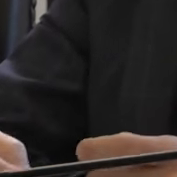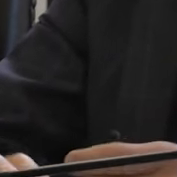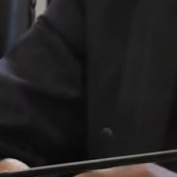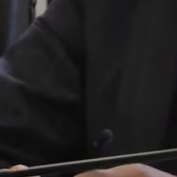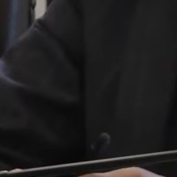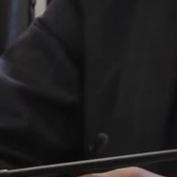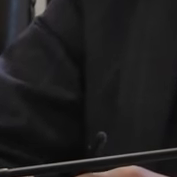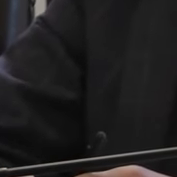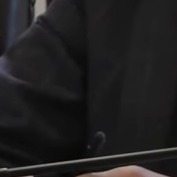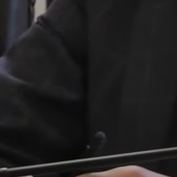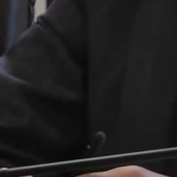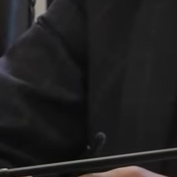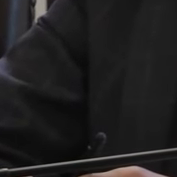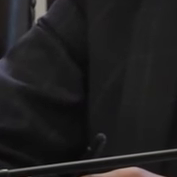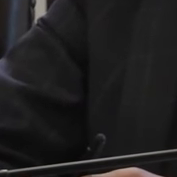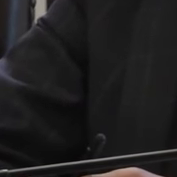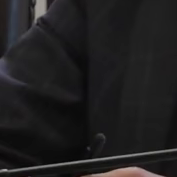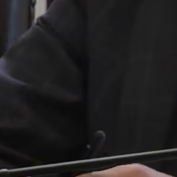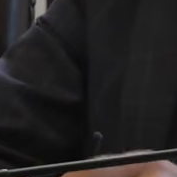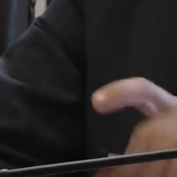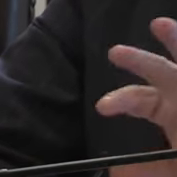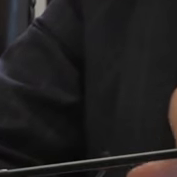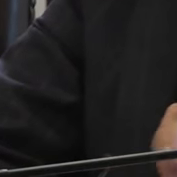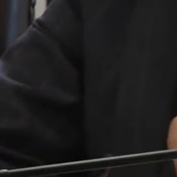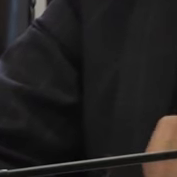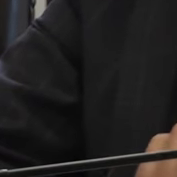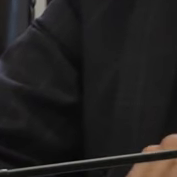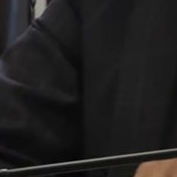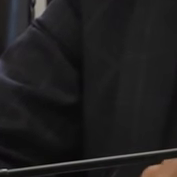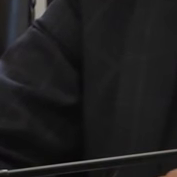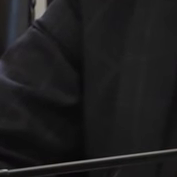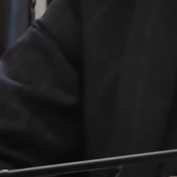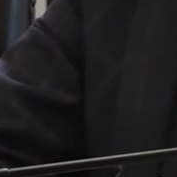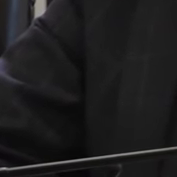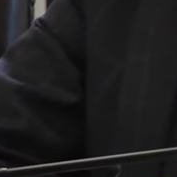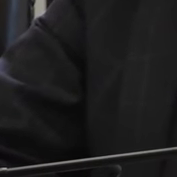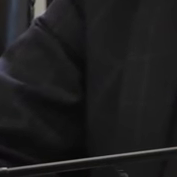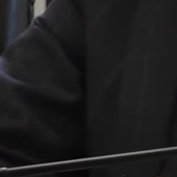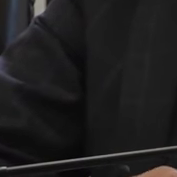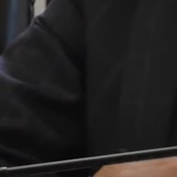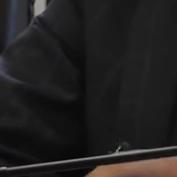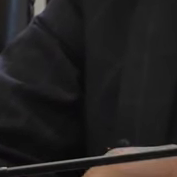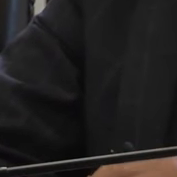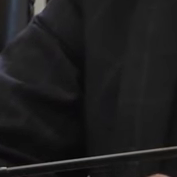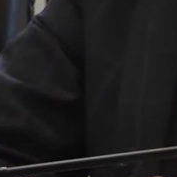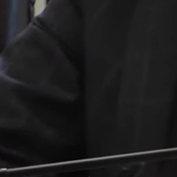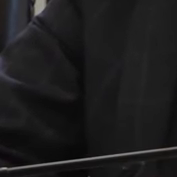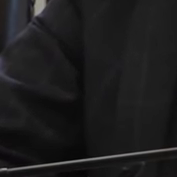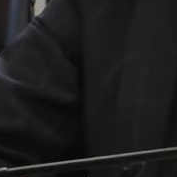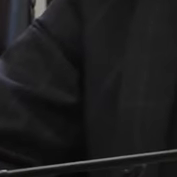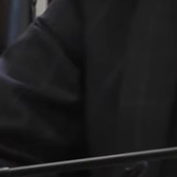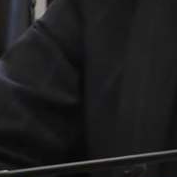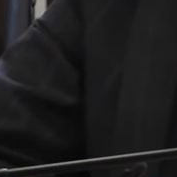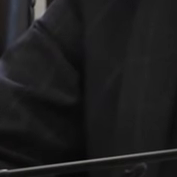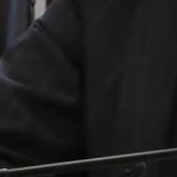room. And this hearing is Citizen Security and Human Rights Situation in the